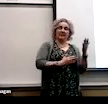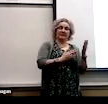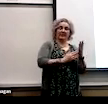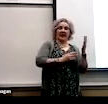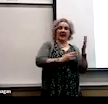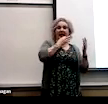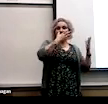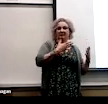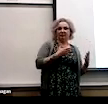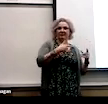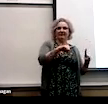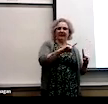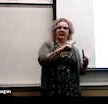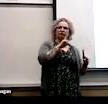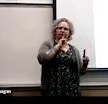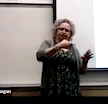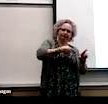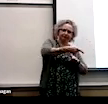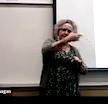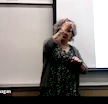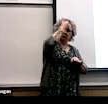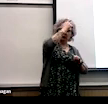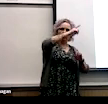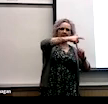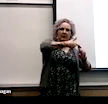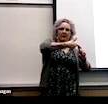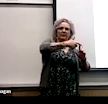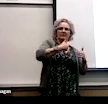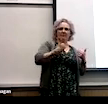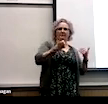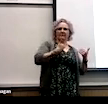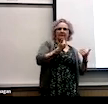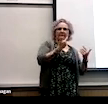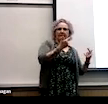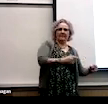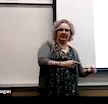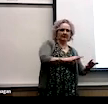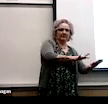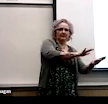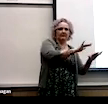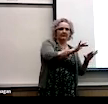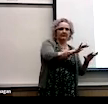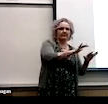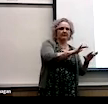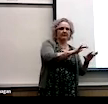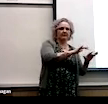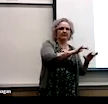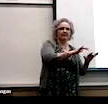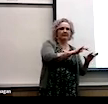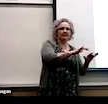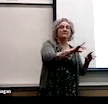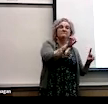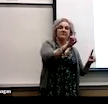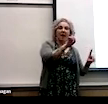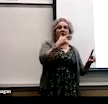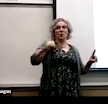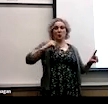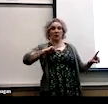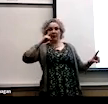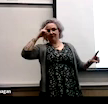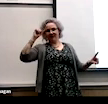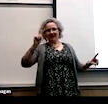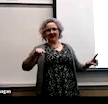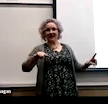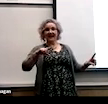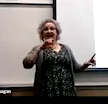time to focus on what's going to happen, 15 years down the road. But 18 and a half is too late, that's for